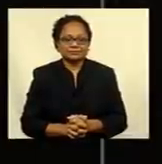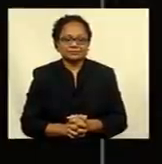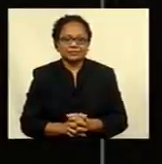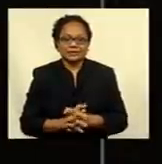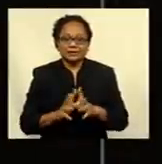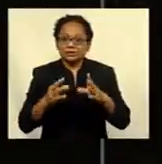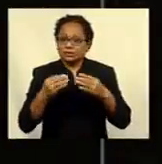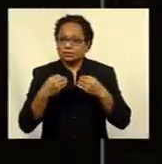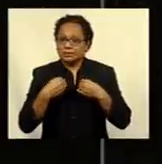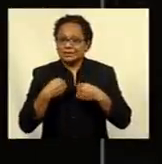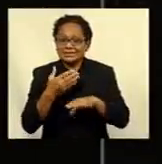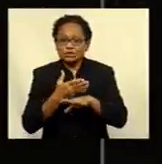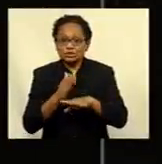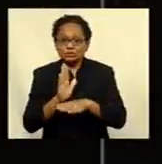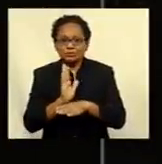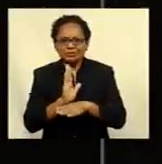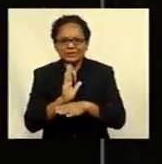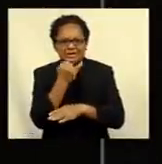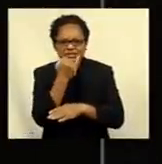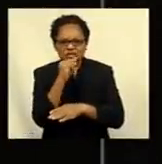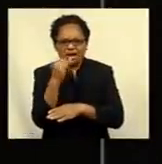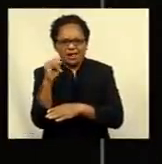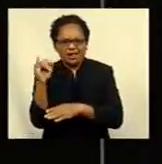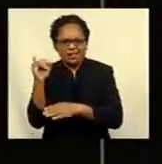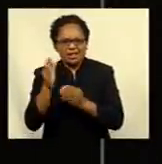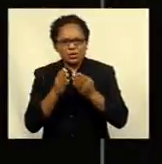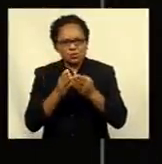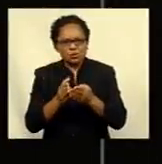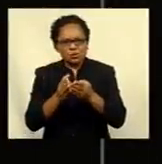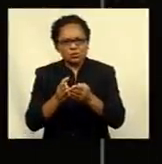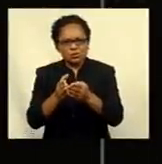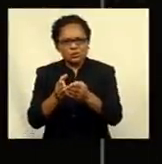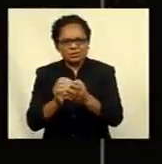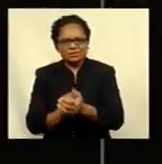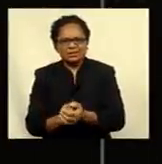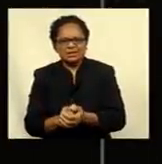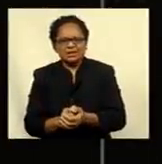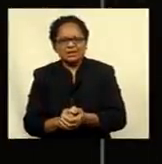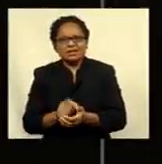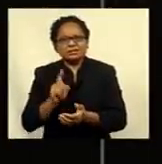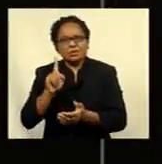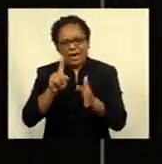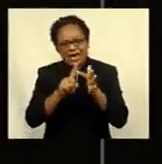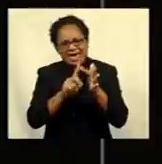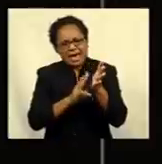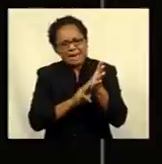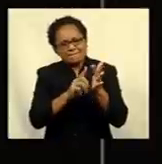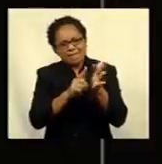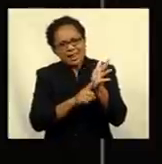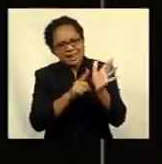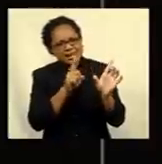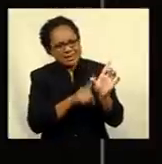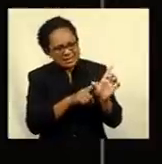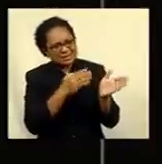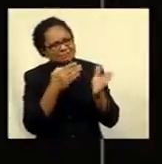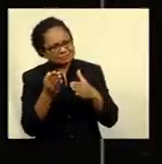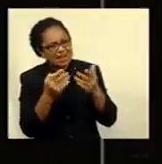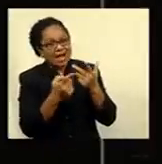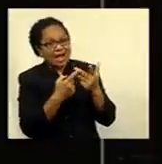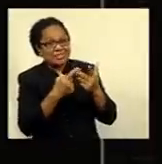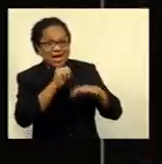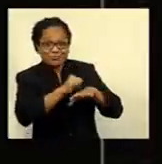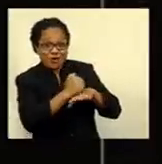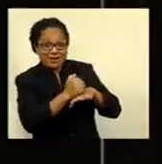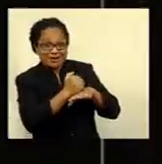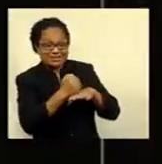Disney's new movie is Jungle Cruise, based on its popular theme park ride and starring Emily Blunt and Dwayne "The Rock" Johnson. This is the